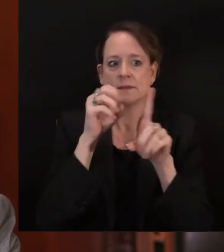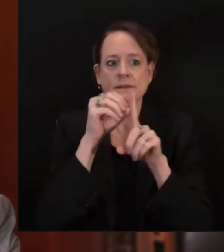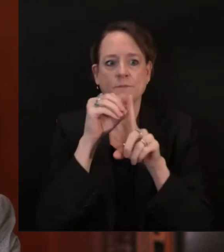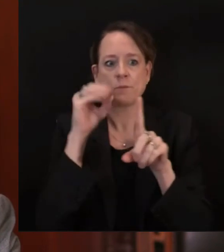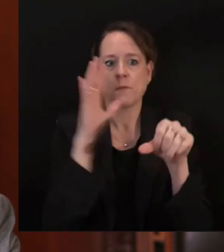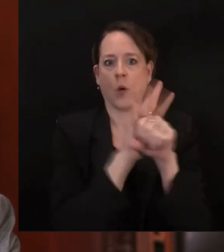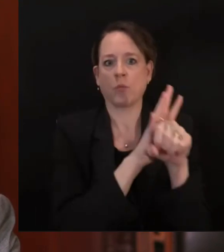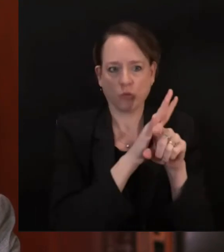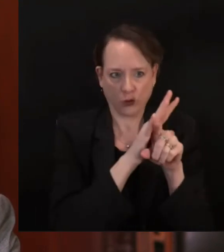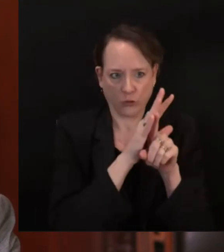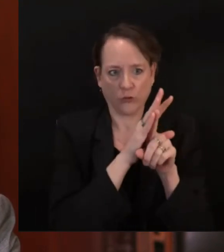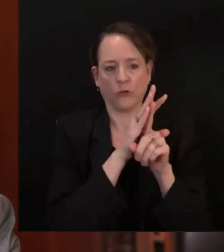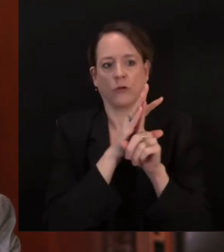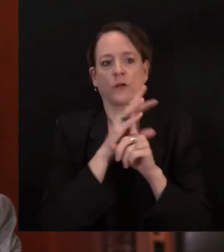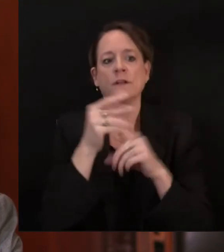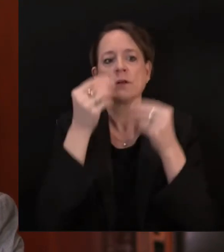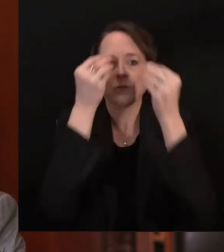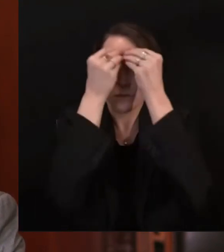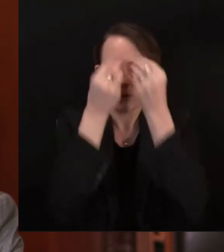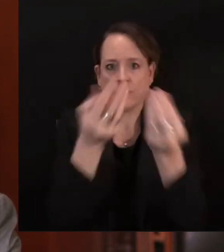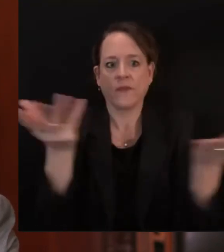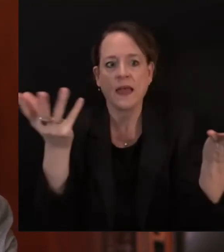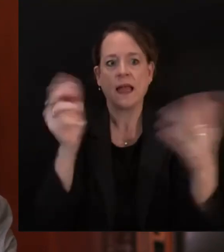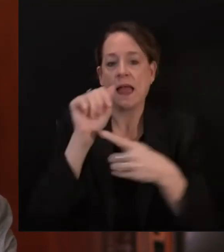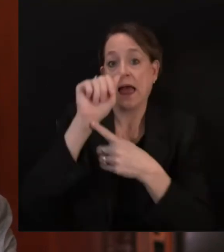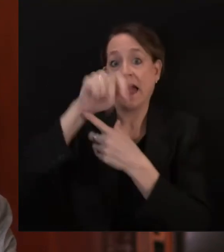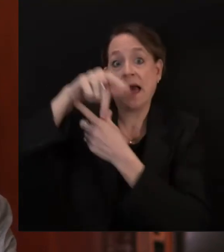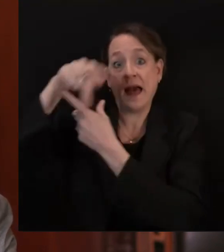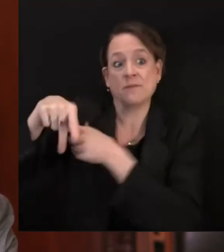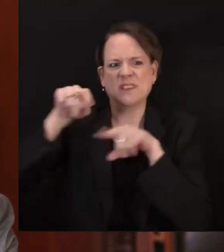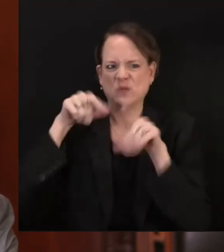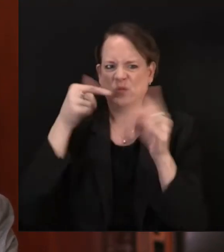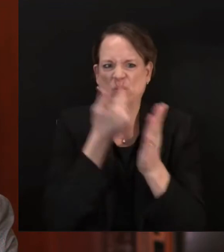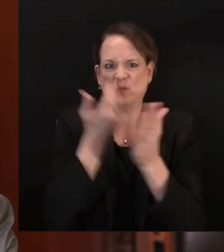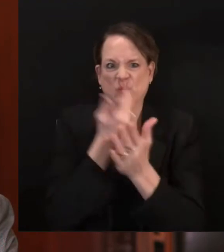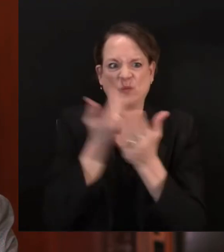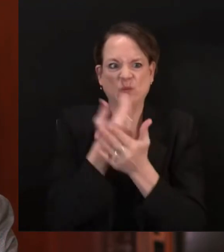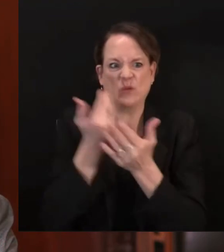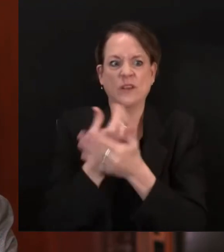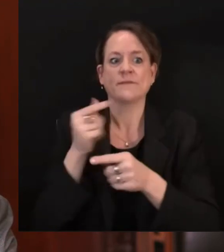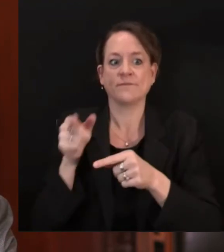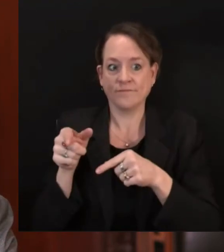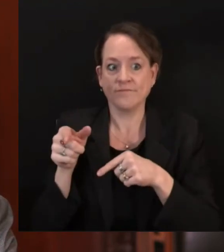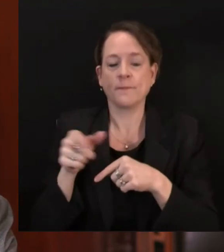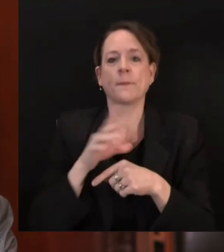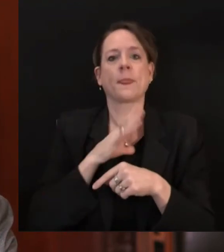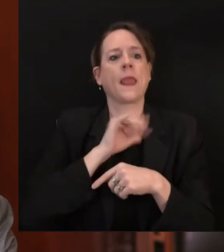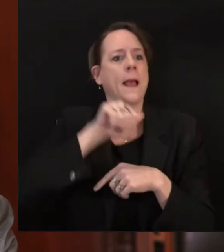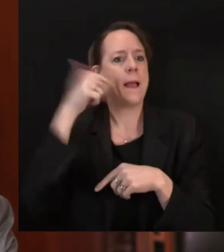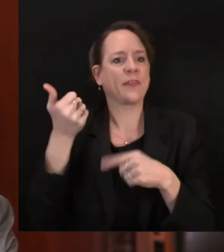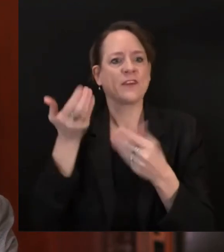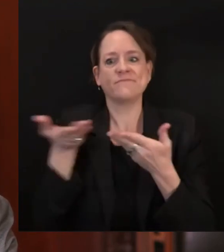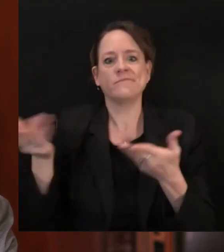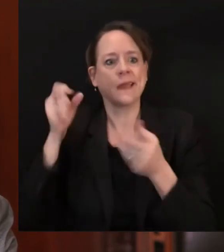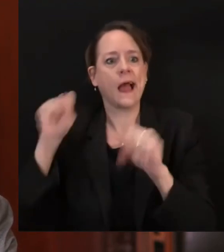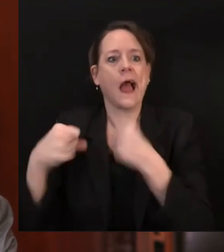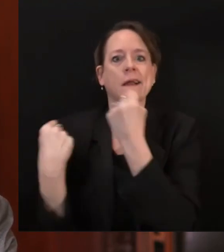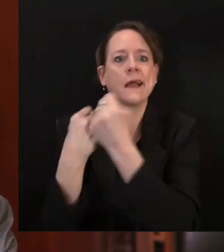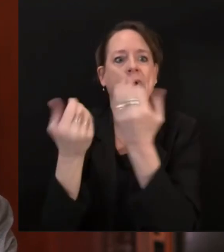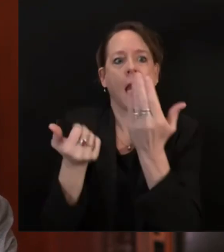available to us and will help notify Wisconsinites faster if they have come into contact with somebody who has tested positive